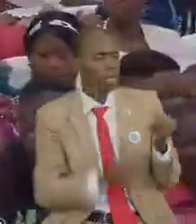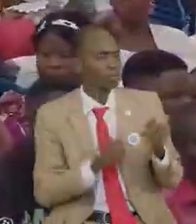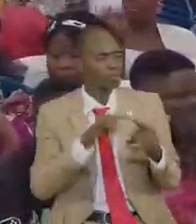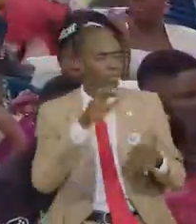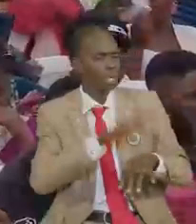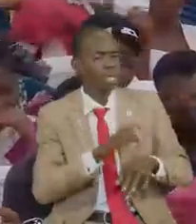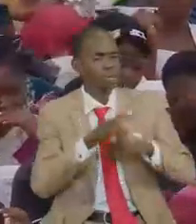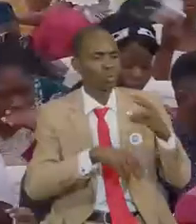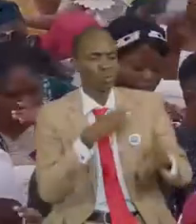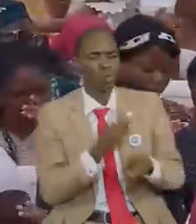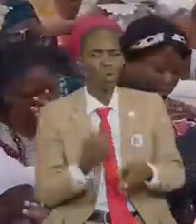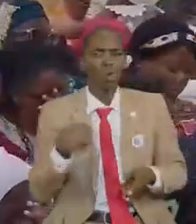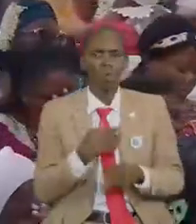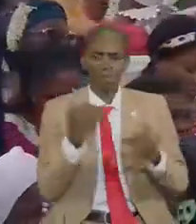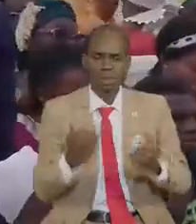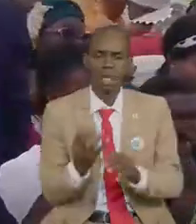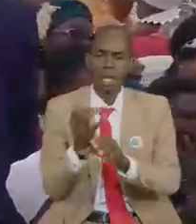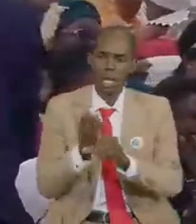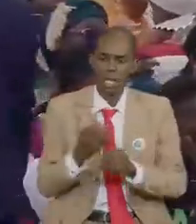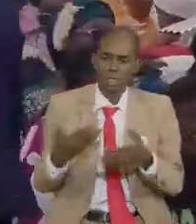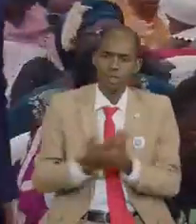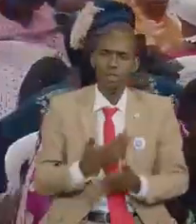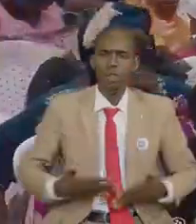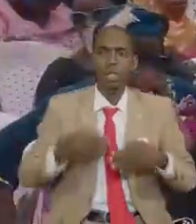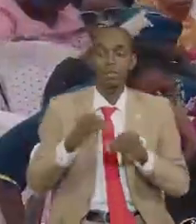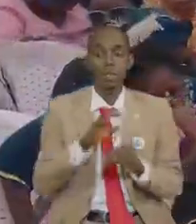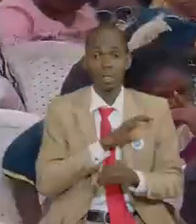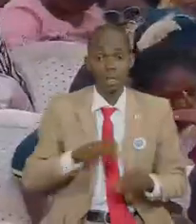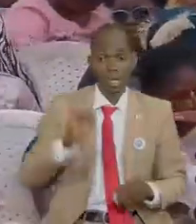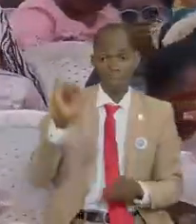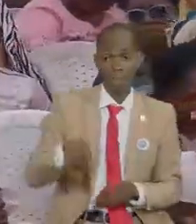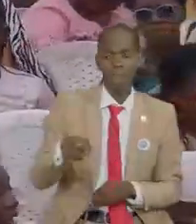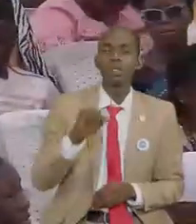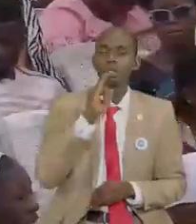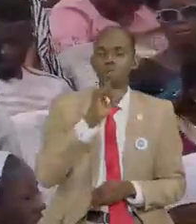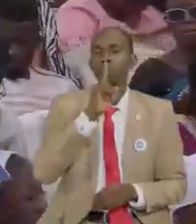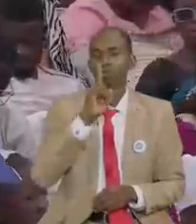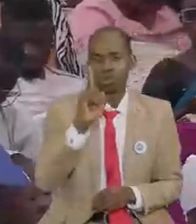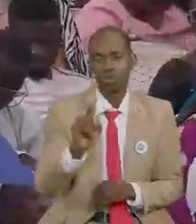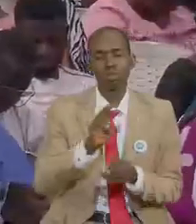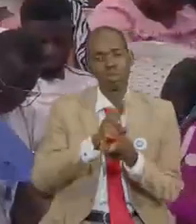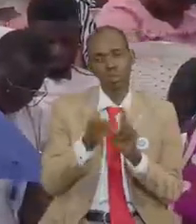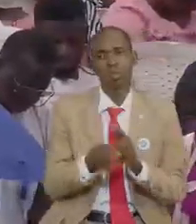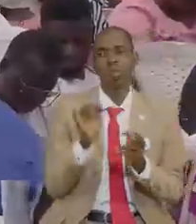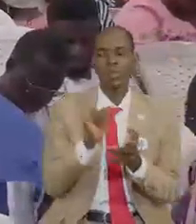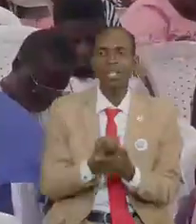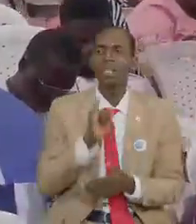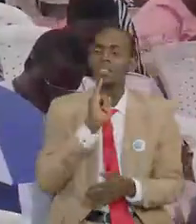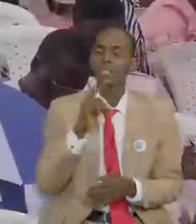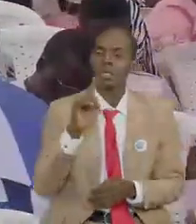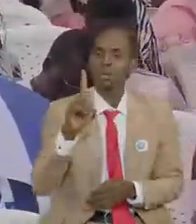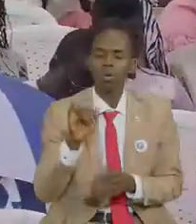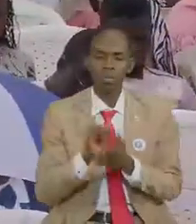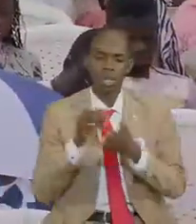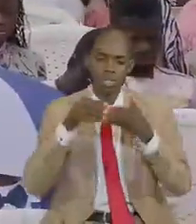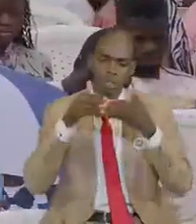new life in Christ. That's the genuine repentance that comes from Christ. That's the one that leads to salvation.